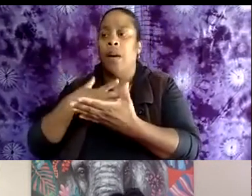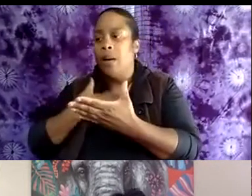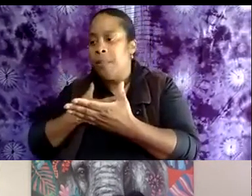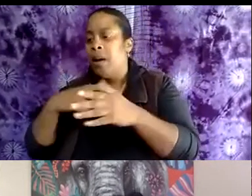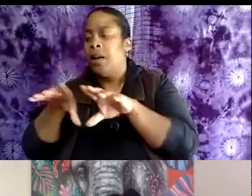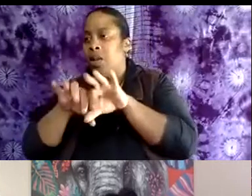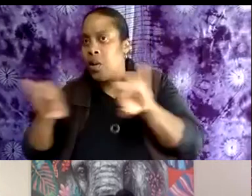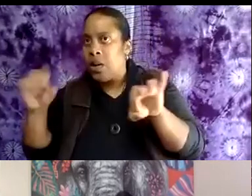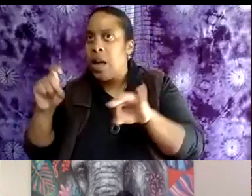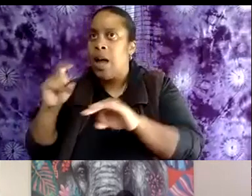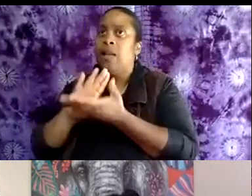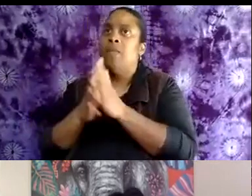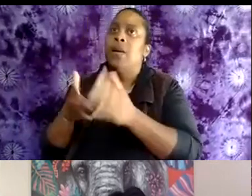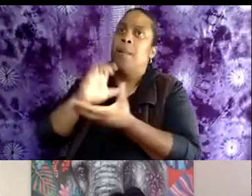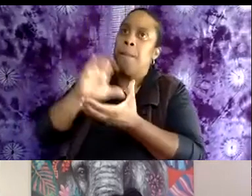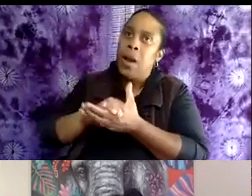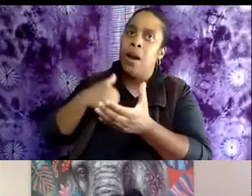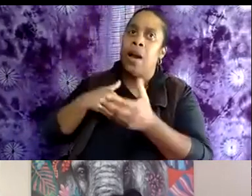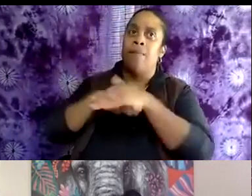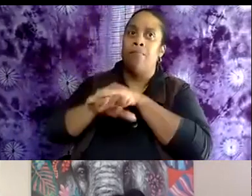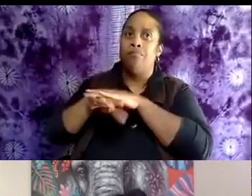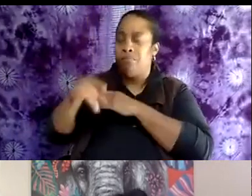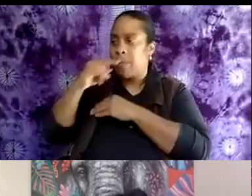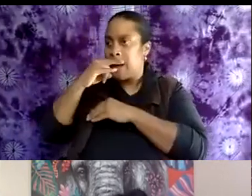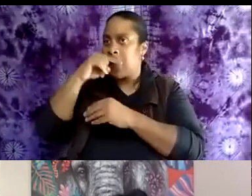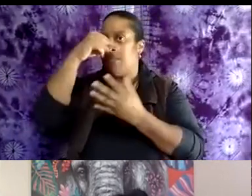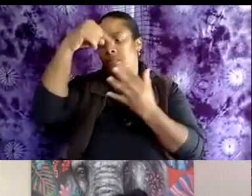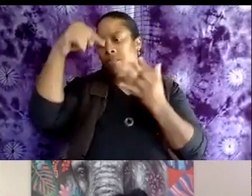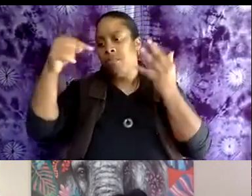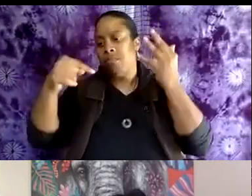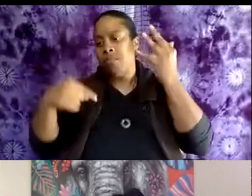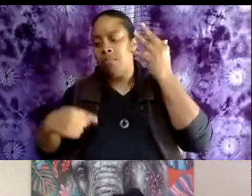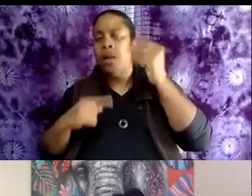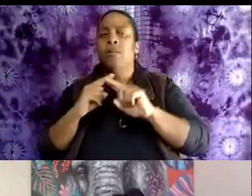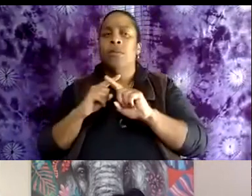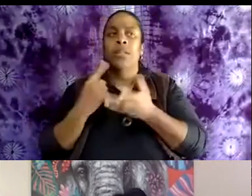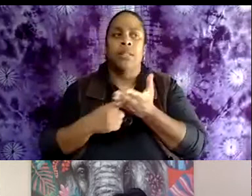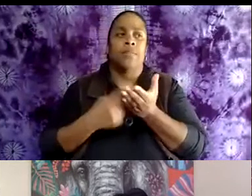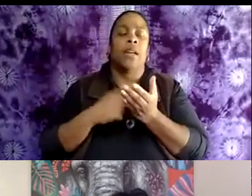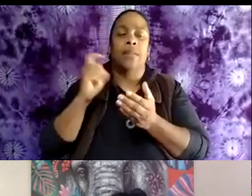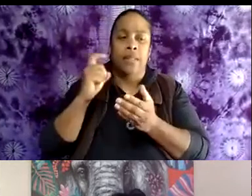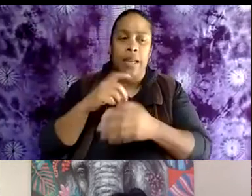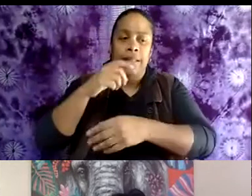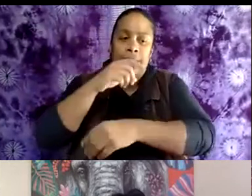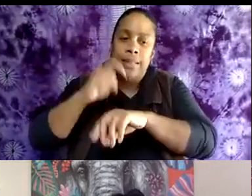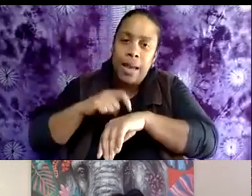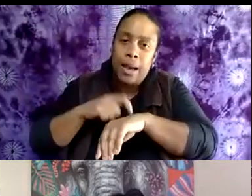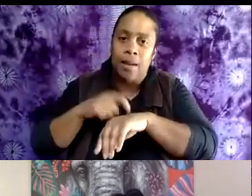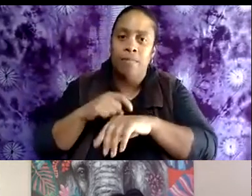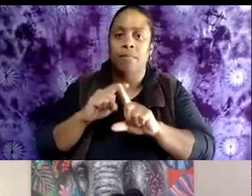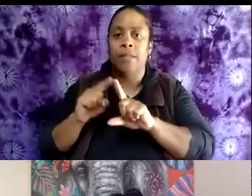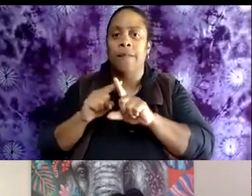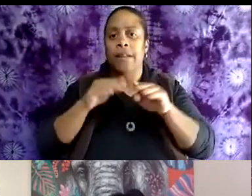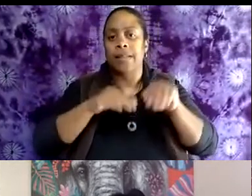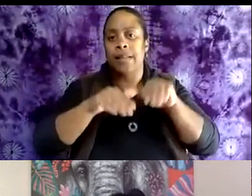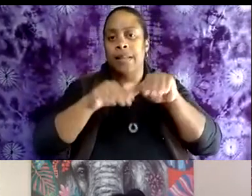a marriage, I have to have kids or something. So it always takes time and proper steps to get to your